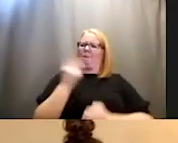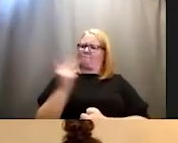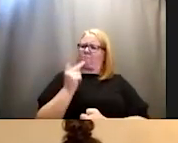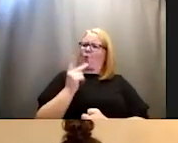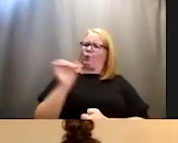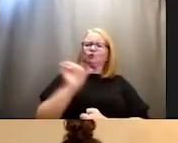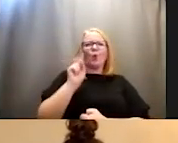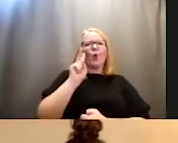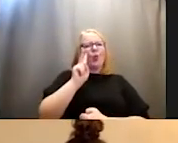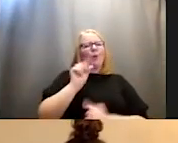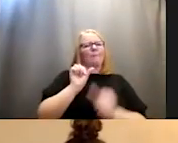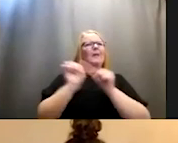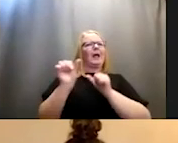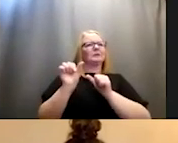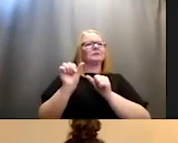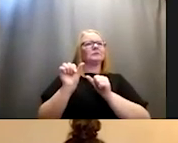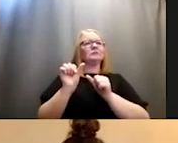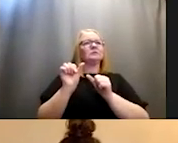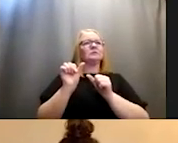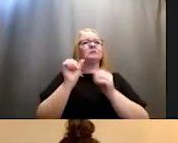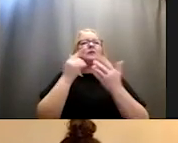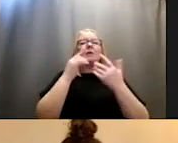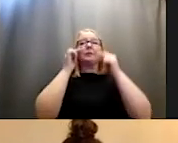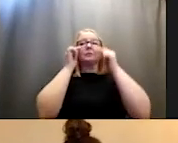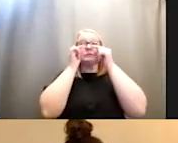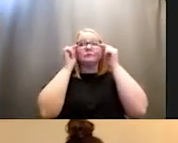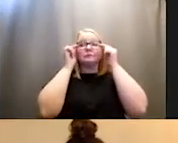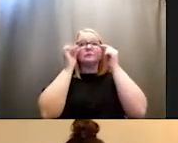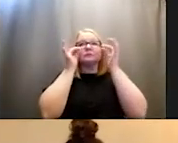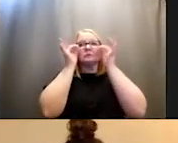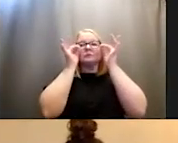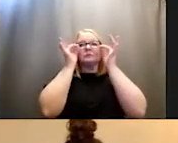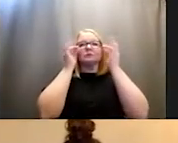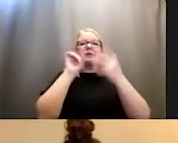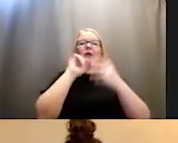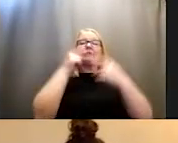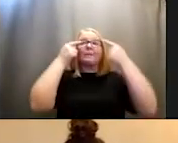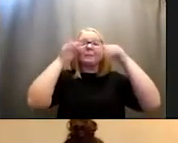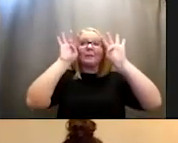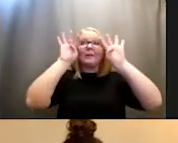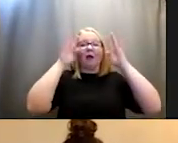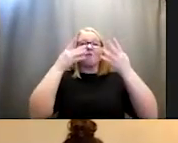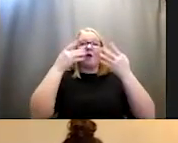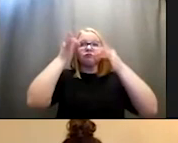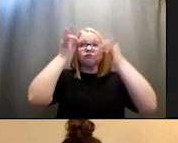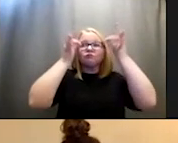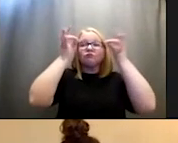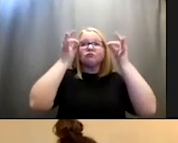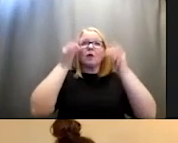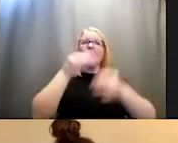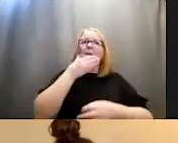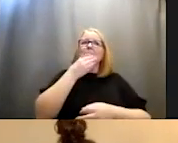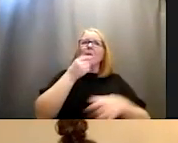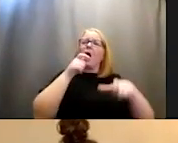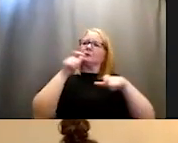A little black stick smudged around the eyes, a brush full or two of tearful mascara, and a man still looks like a man,